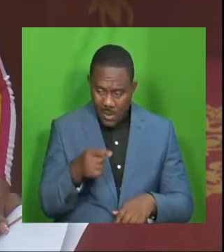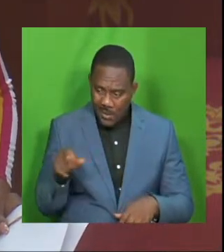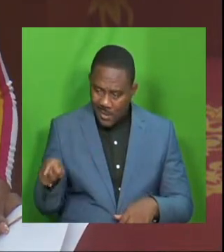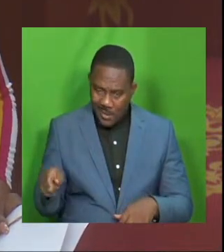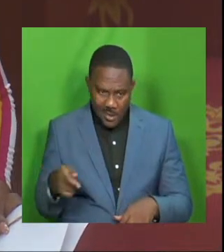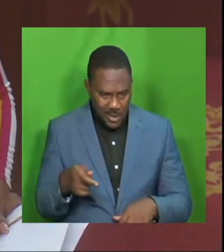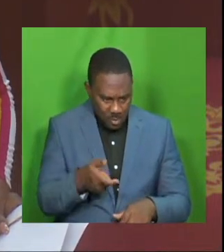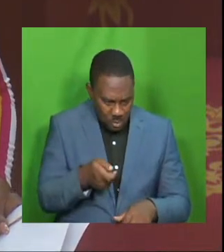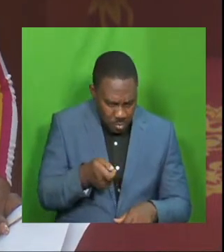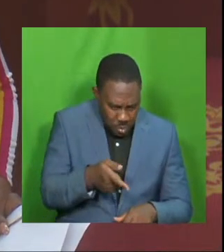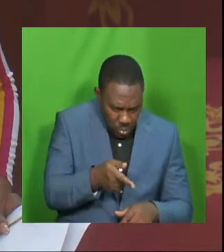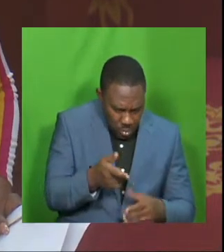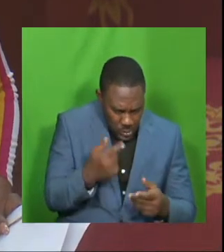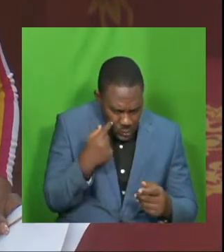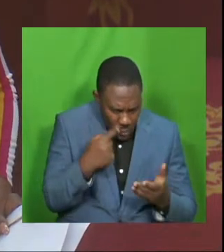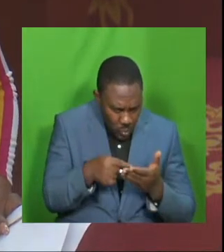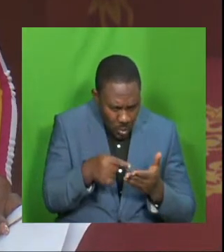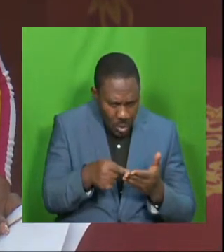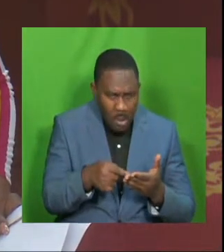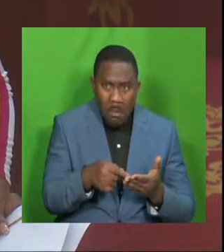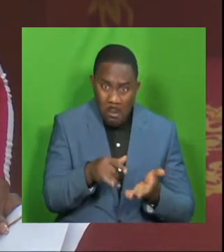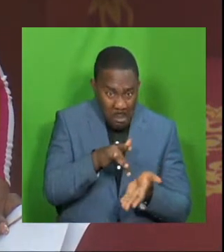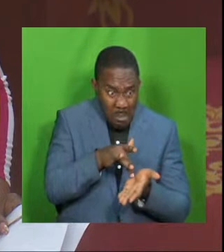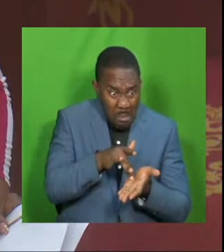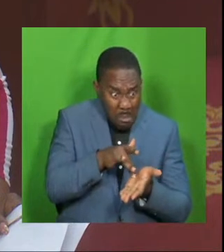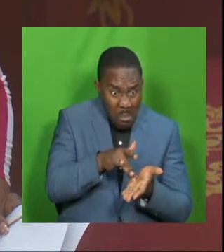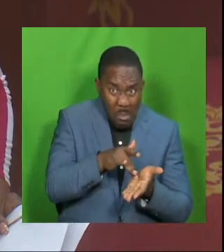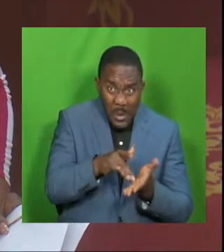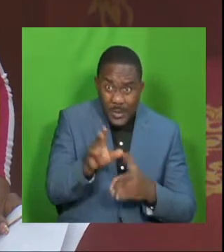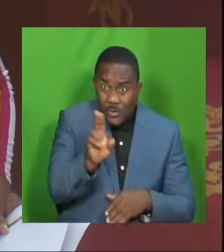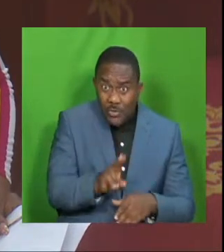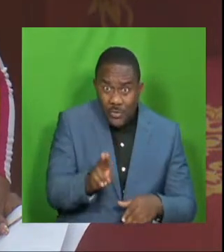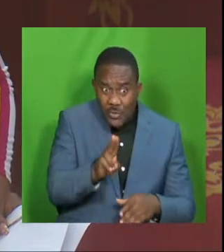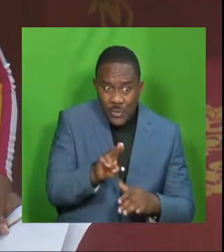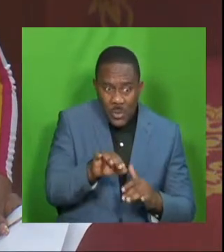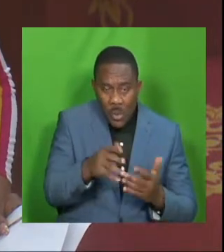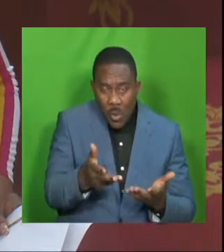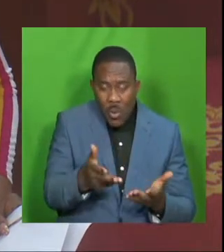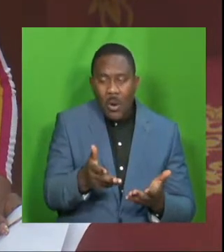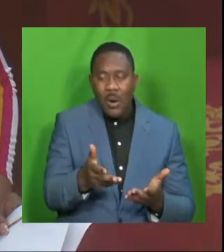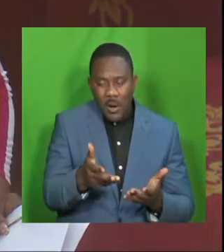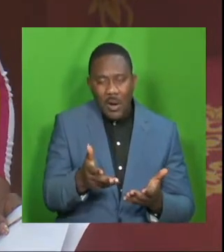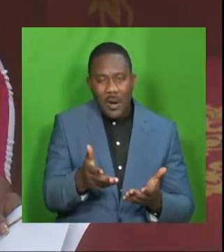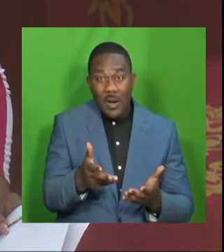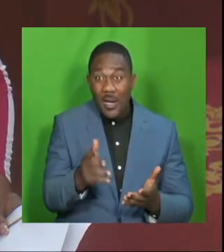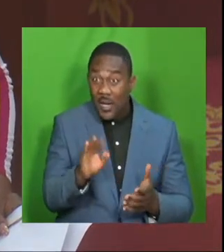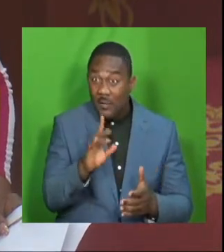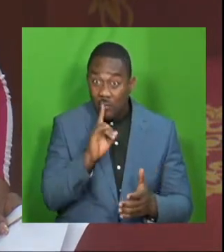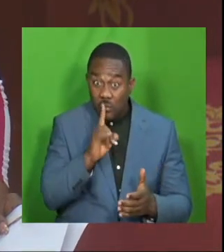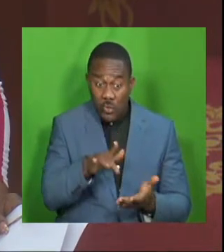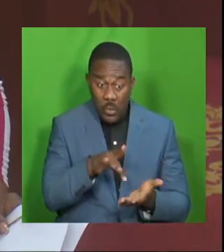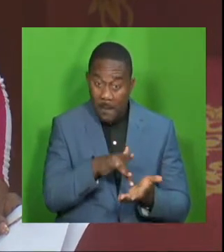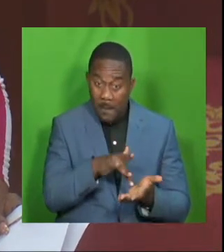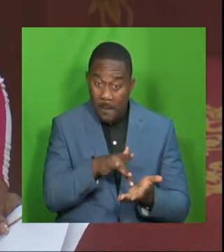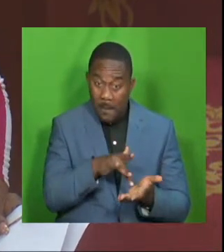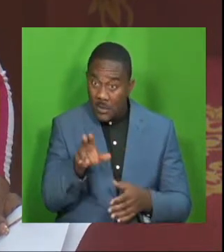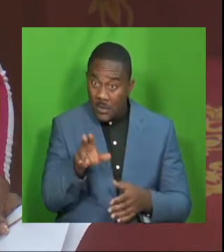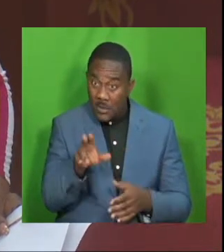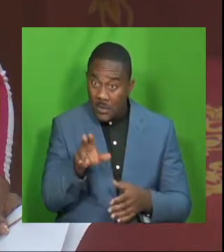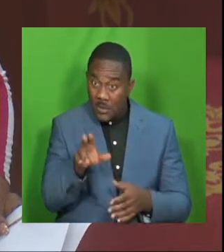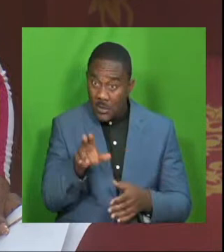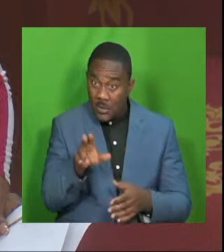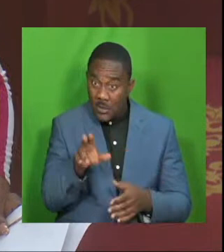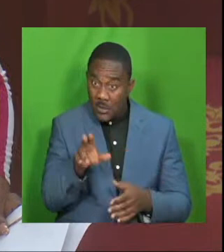make sure that the person will be prosecuted. So now we have the gadgets along all with the fishers